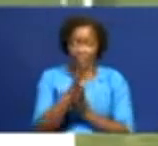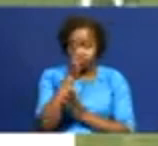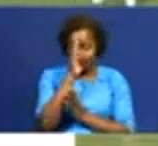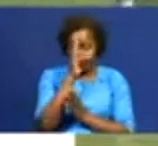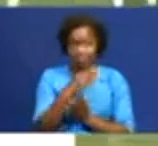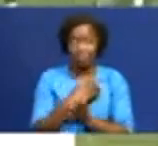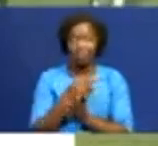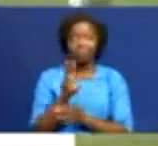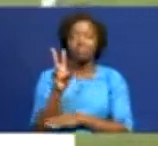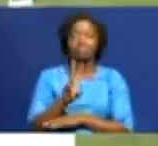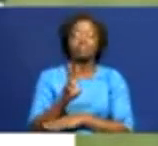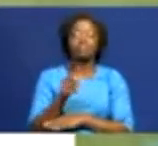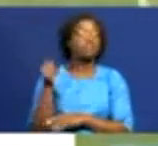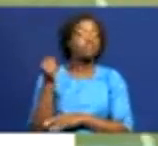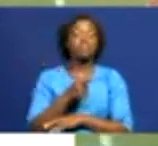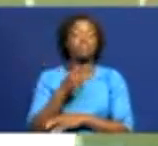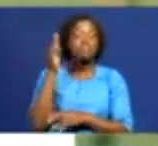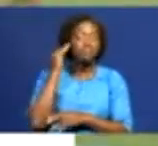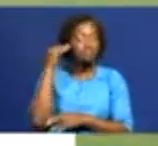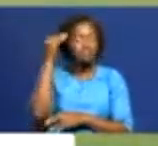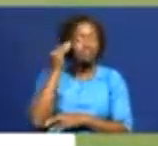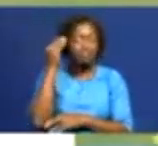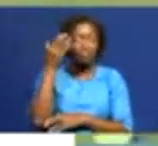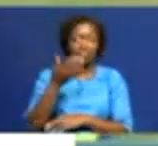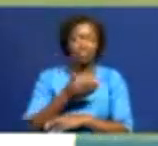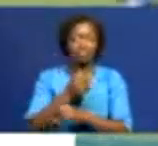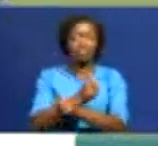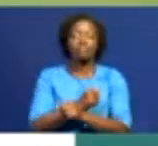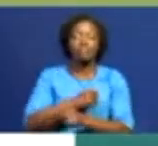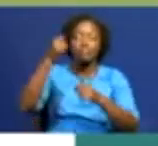host Vihiga Bullets, while Mathare United will welcome Ulinzi